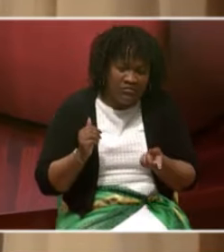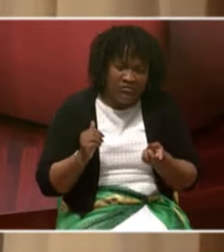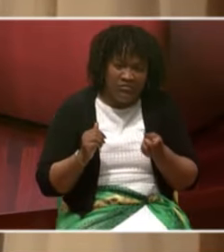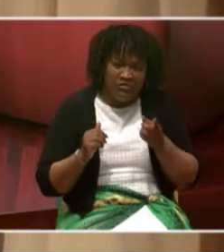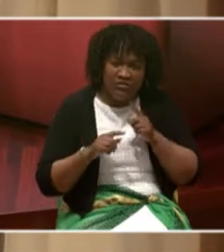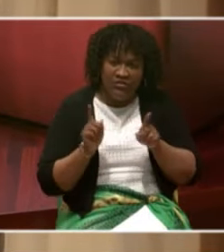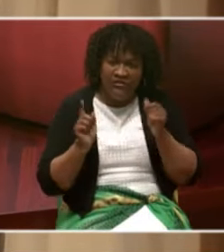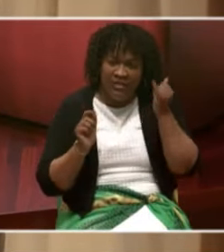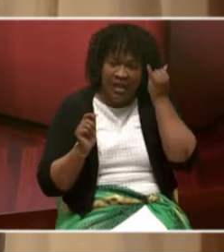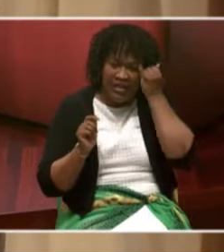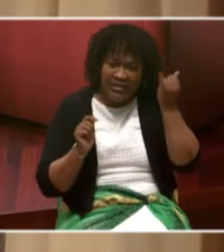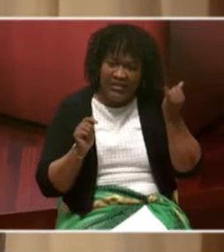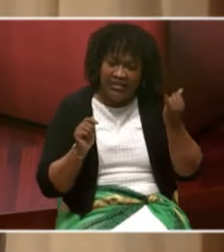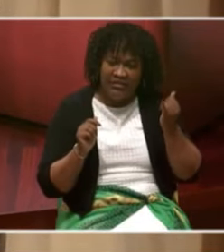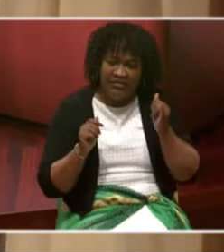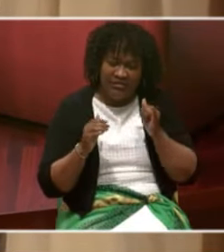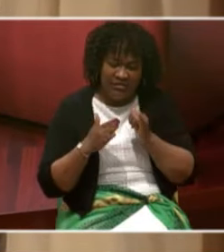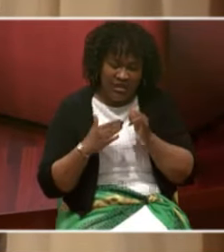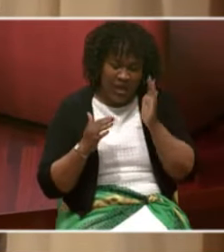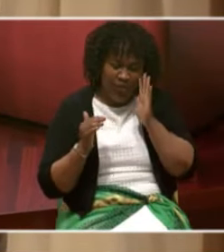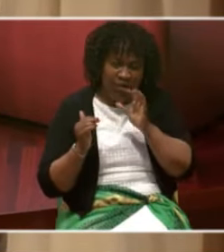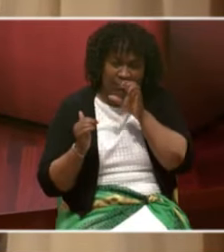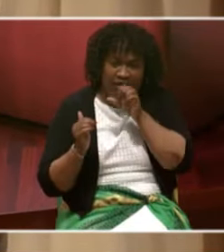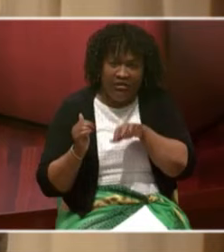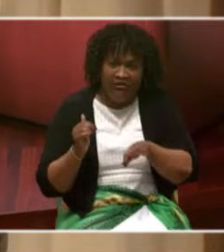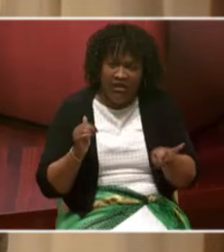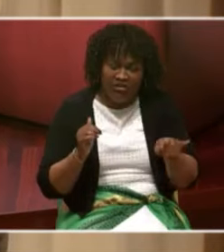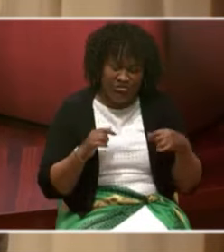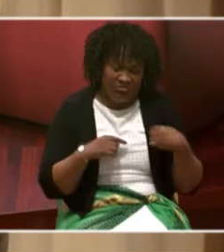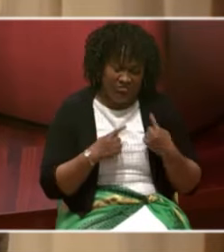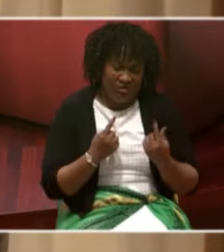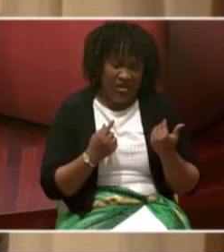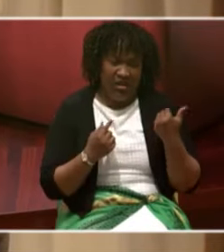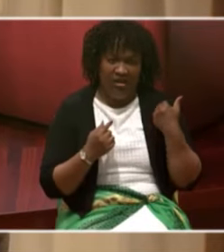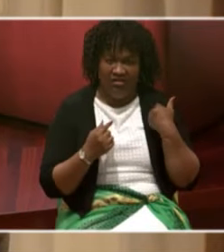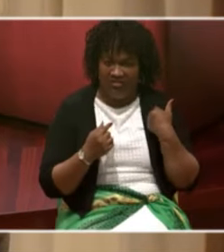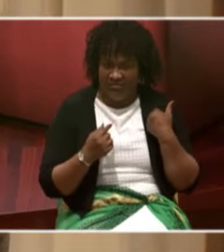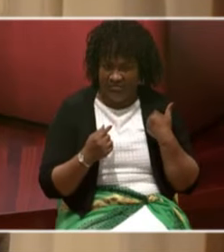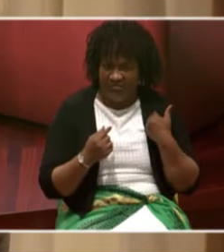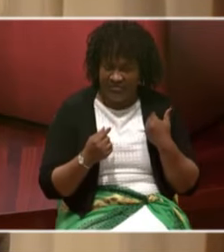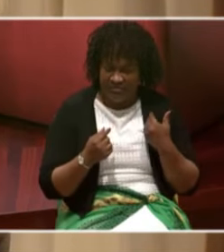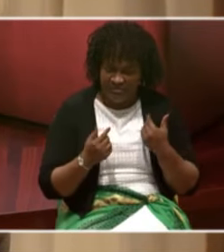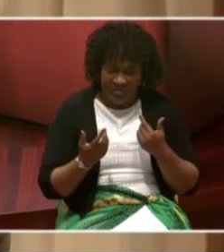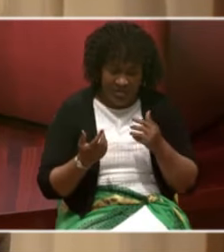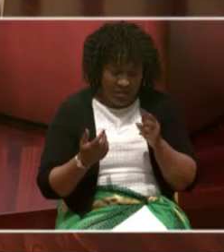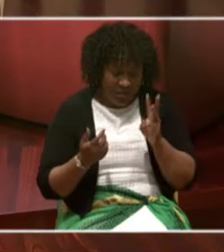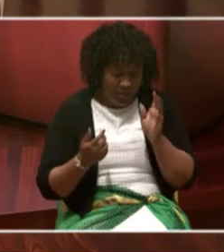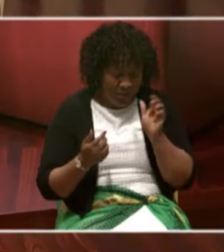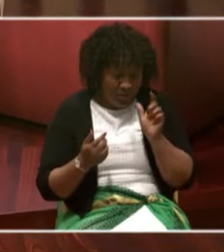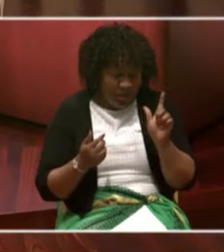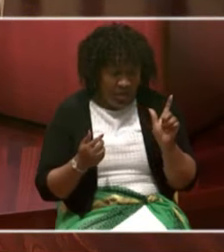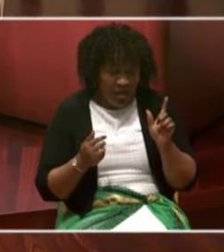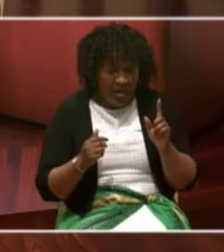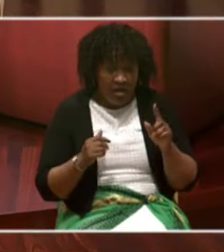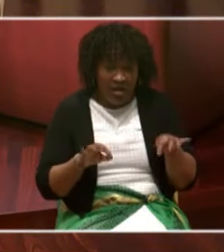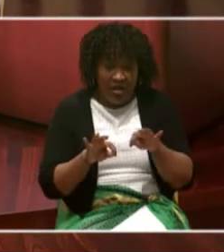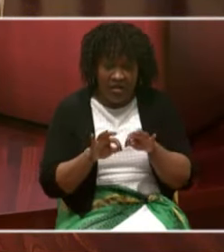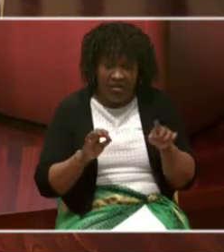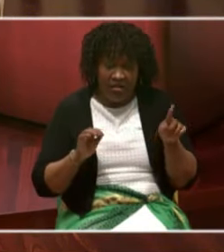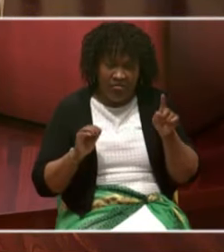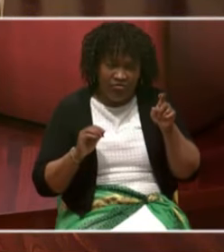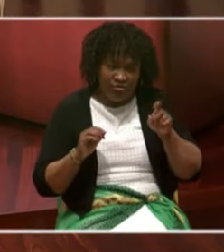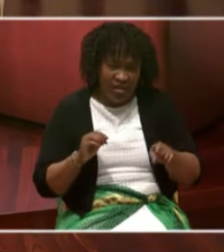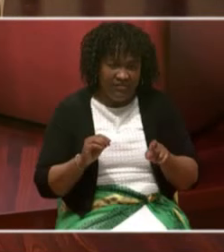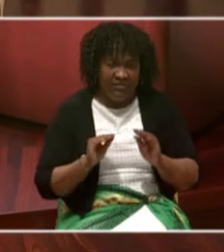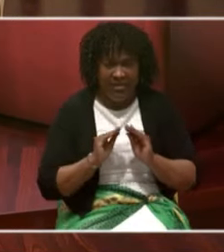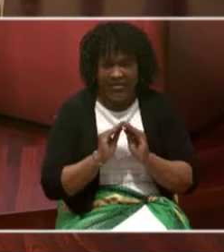was yesterday. I had an aunt by the name of Seneva, and she lived in an old shotgun house. She